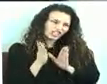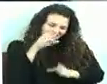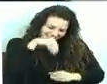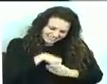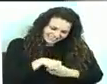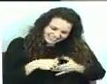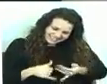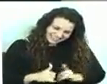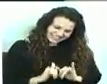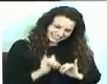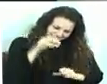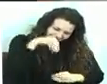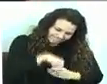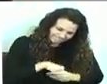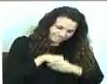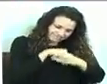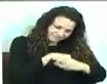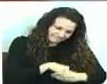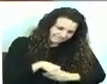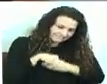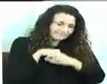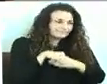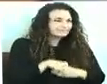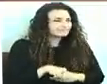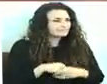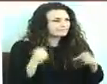still remains.